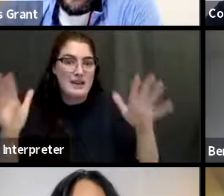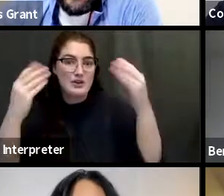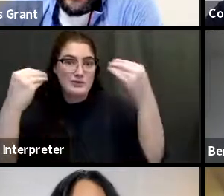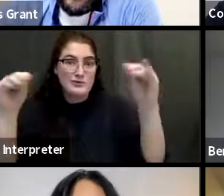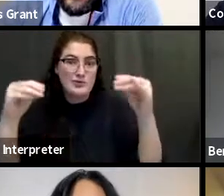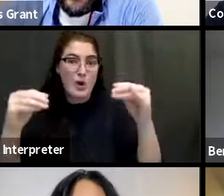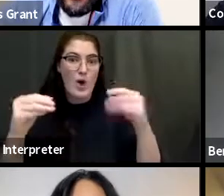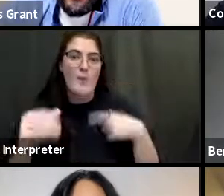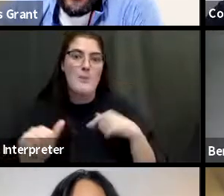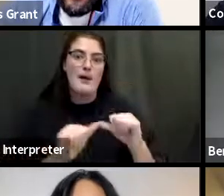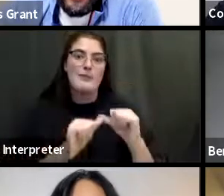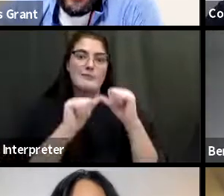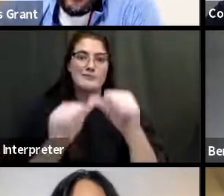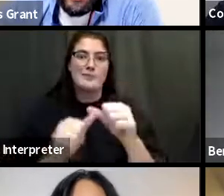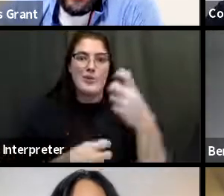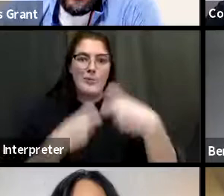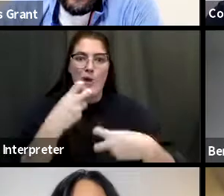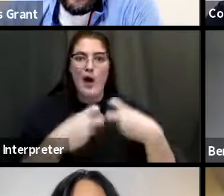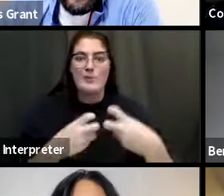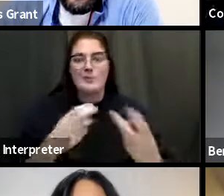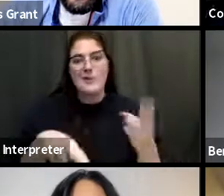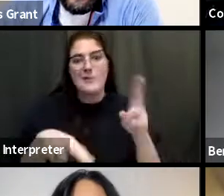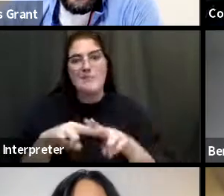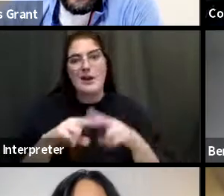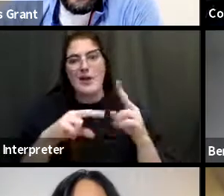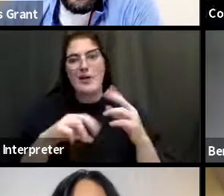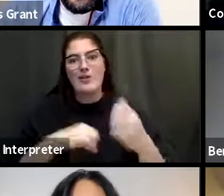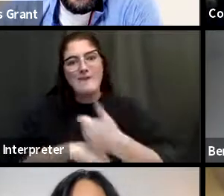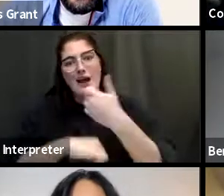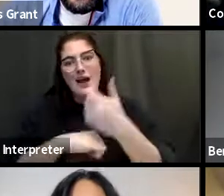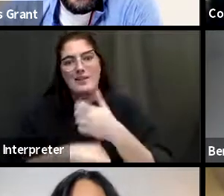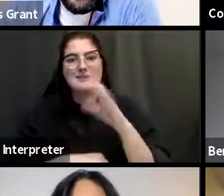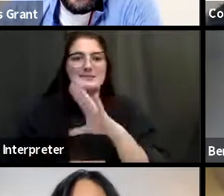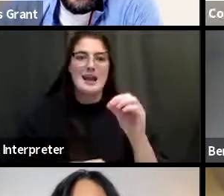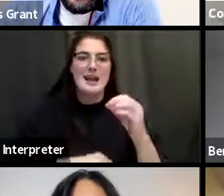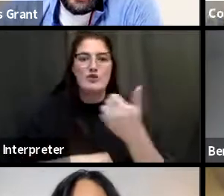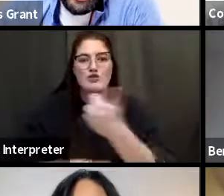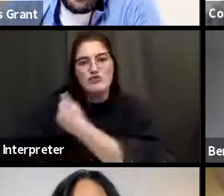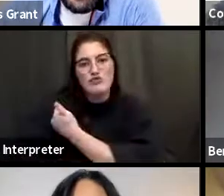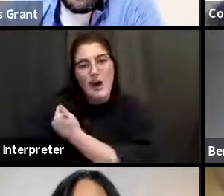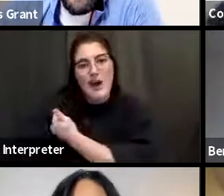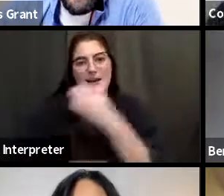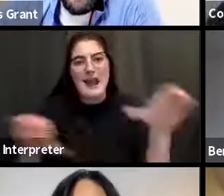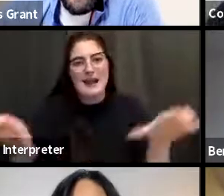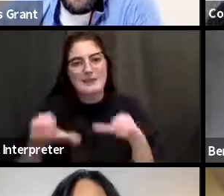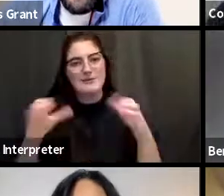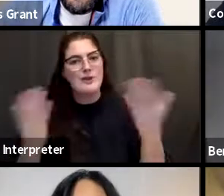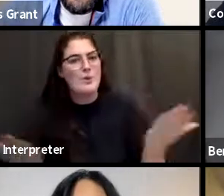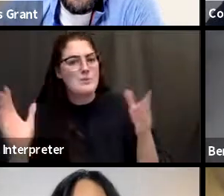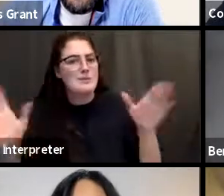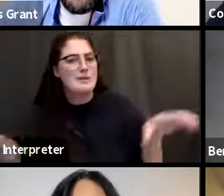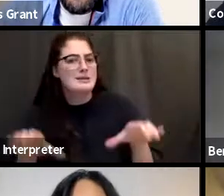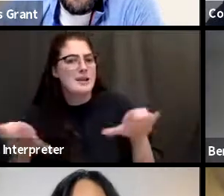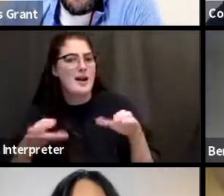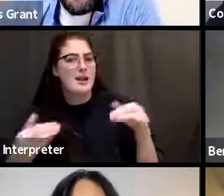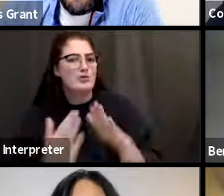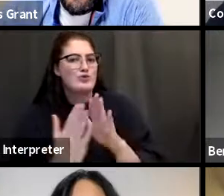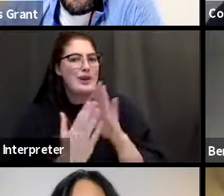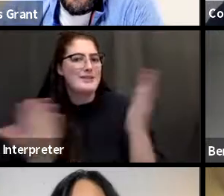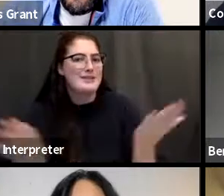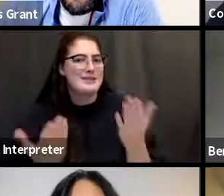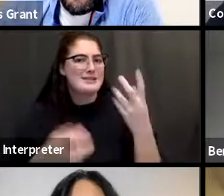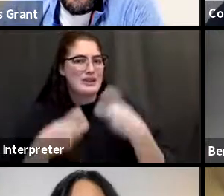both the violence and drug activity. What is being done to address this issue? And I think this question